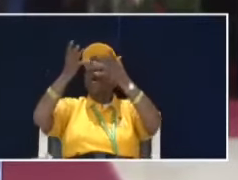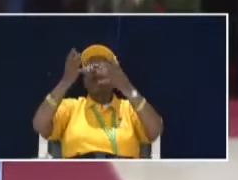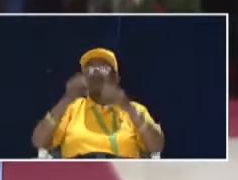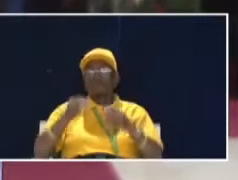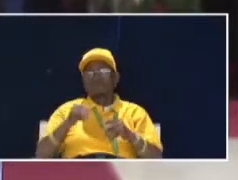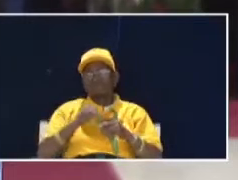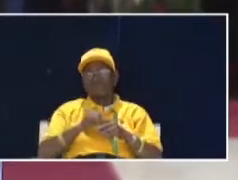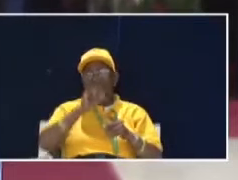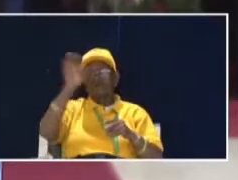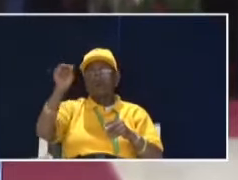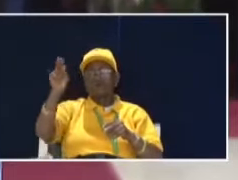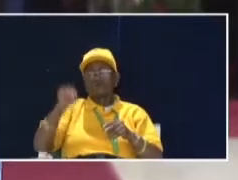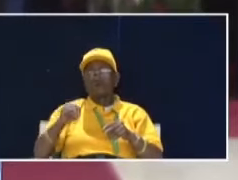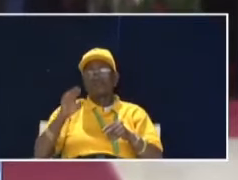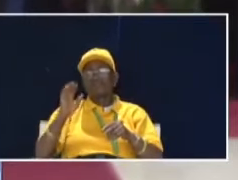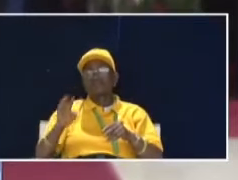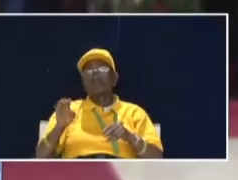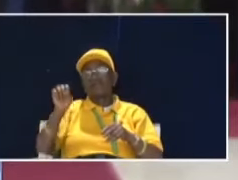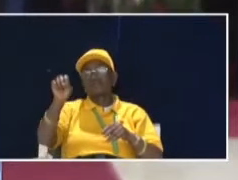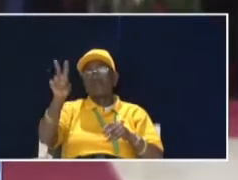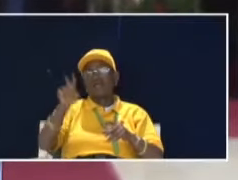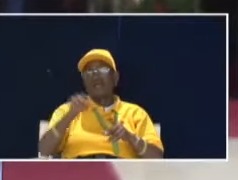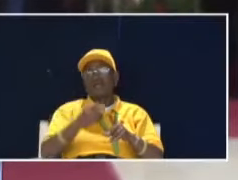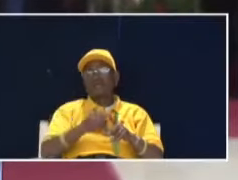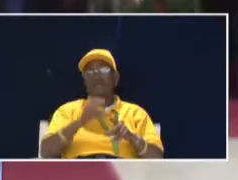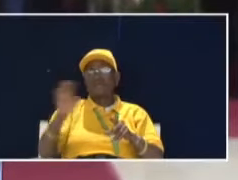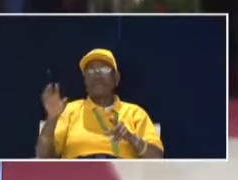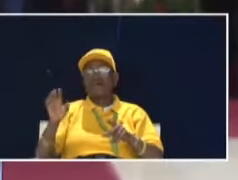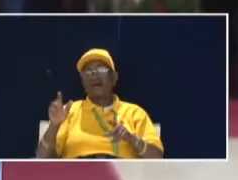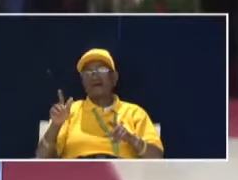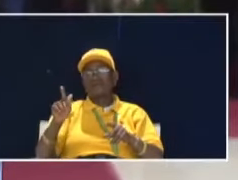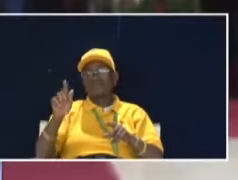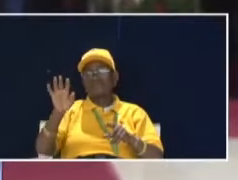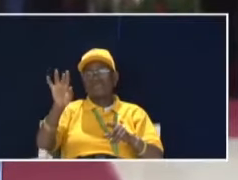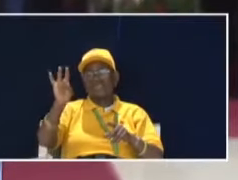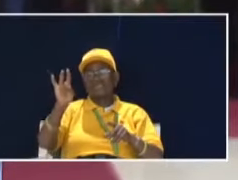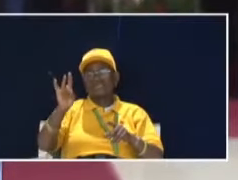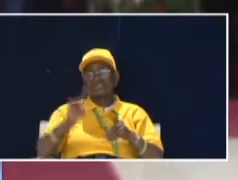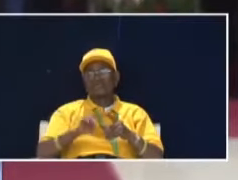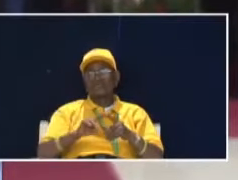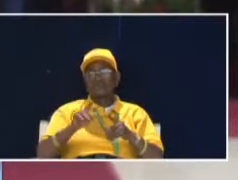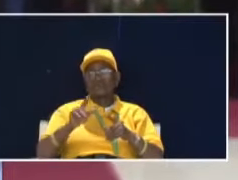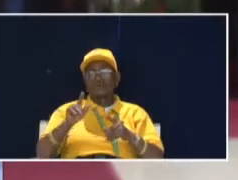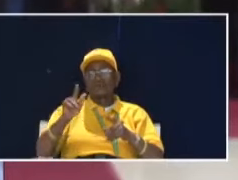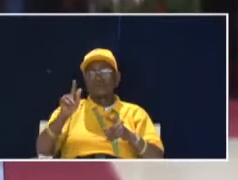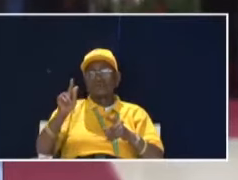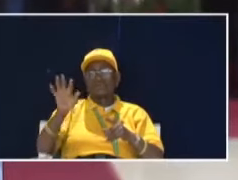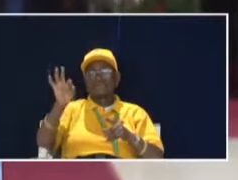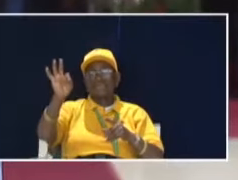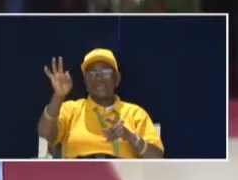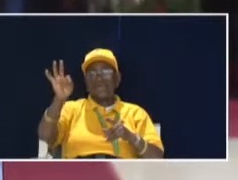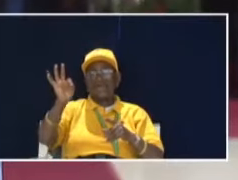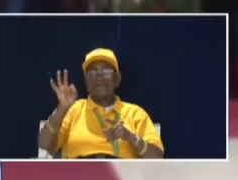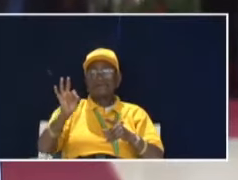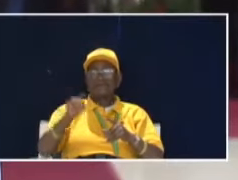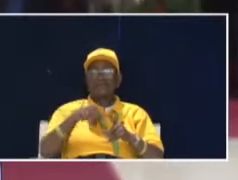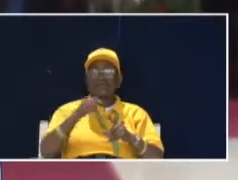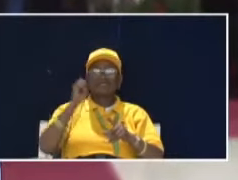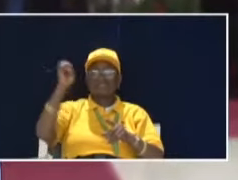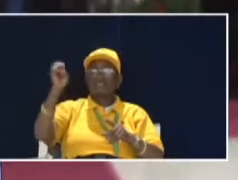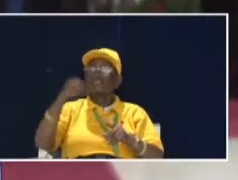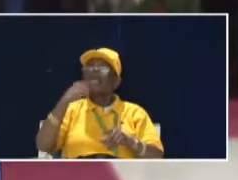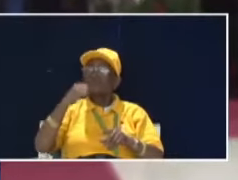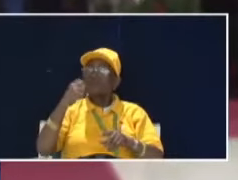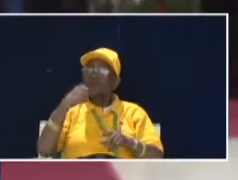In John chapter 12 from verse 28 to 29, John 12 verse 28 to 29, when he spoke to